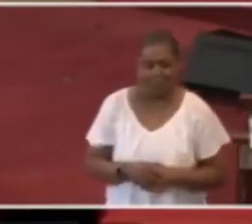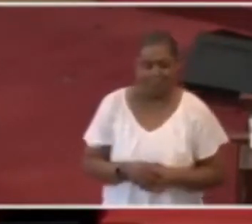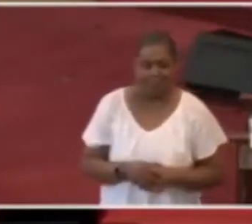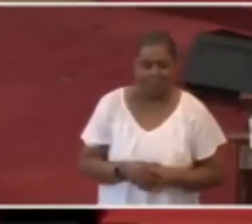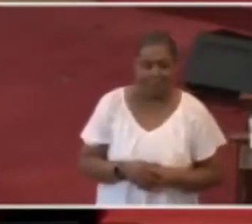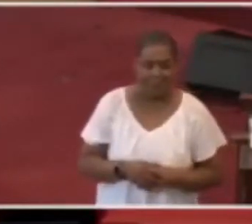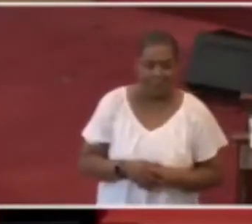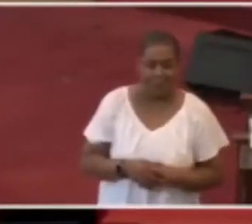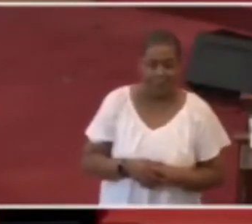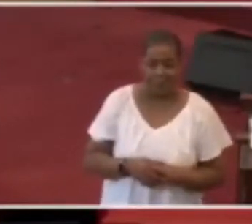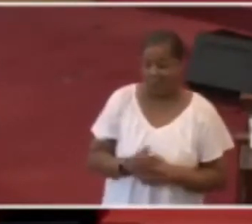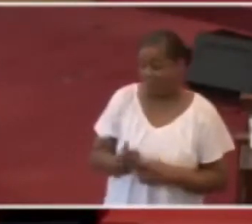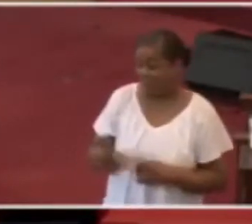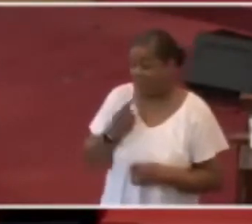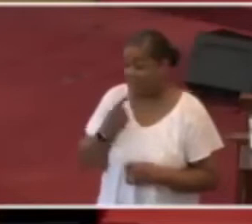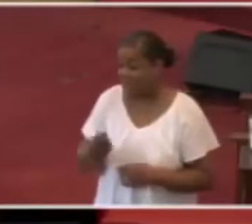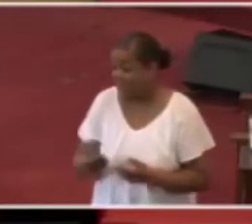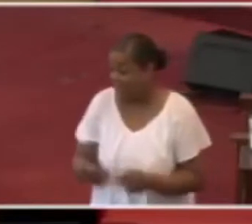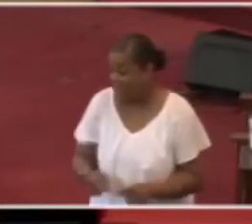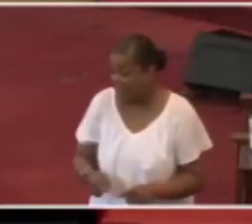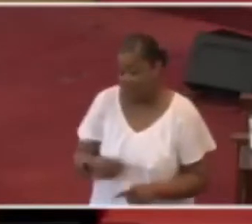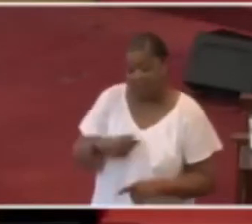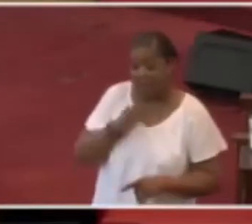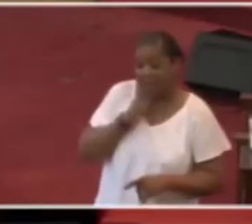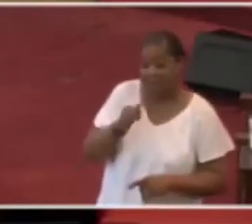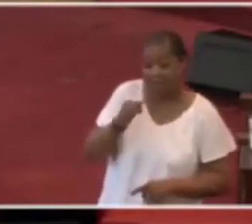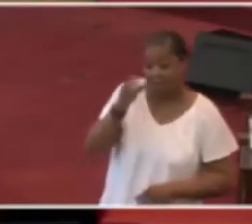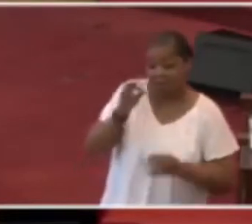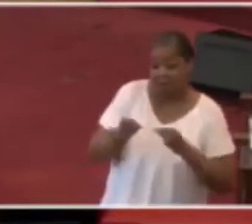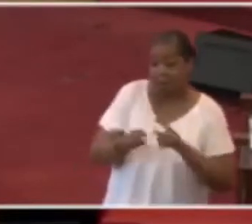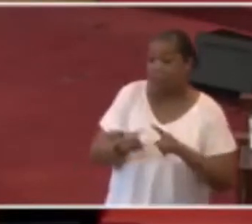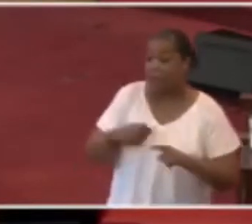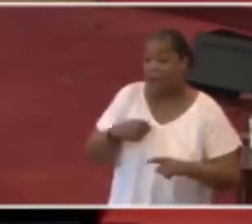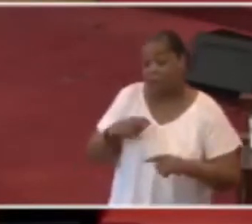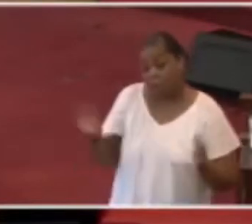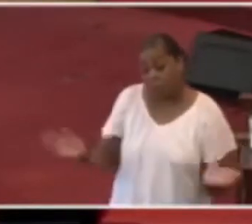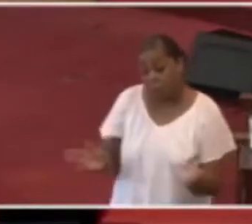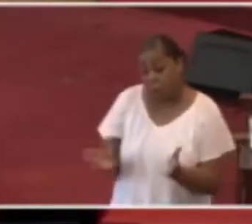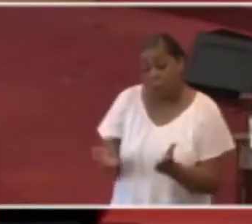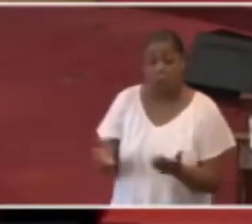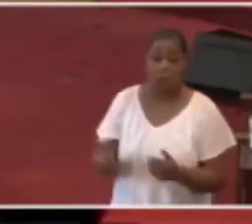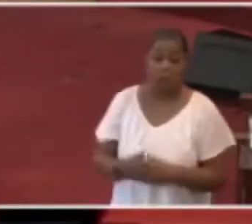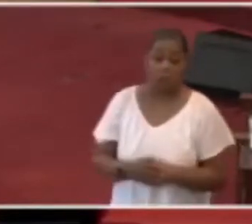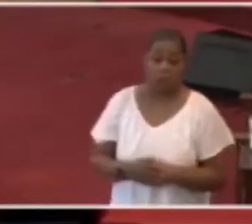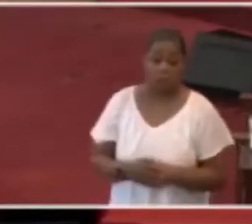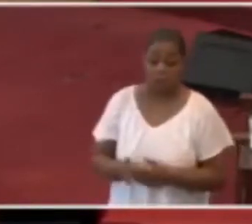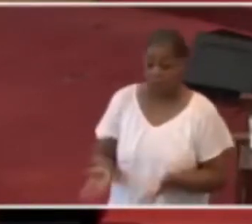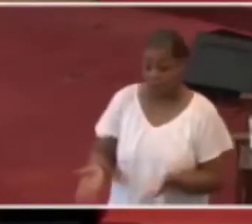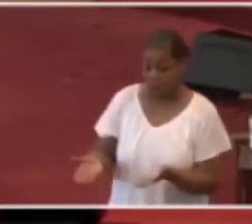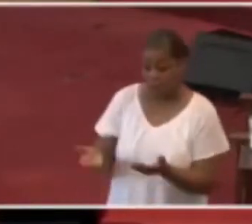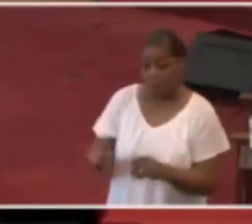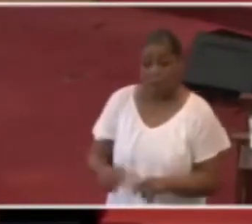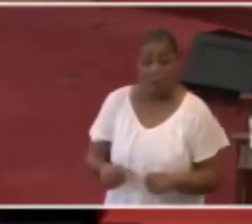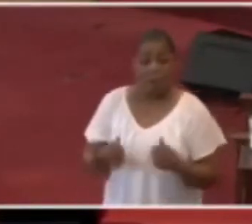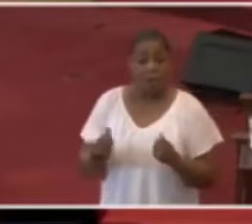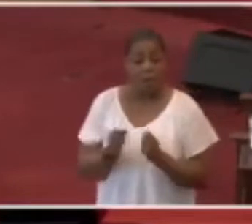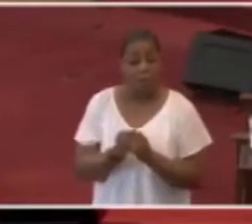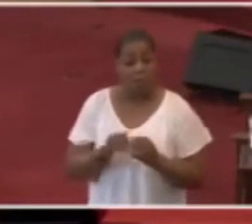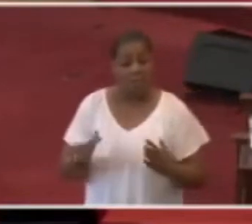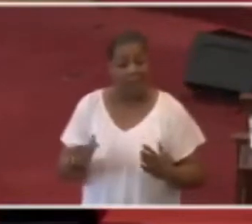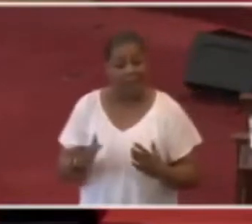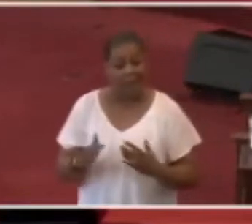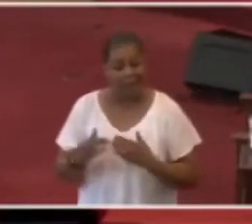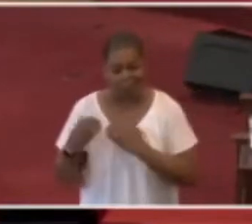they say they caught you committing, I don't condemn you, but I'm going to encourage you. Get up from here and go live your life without